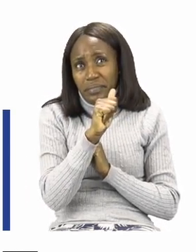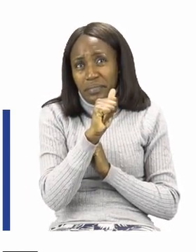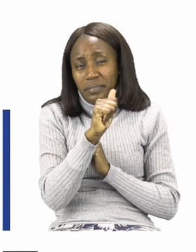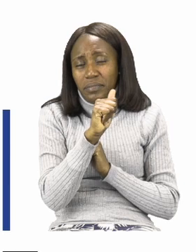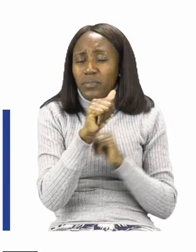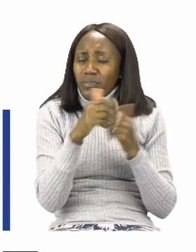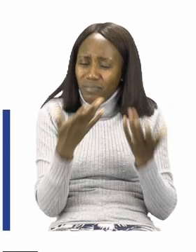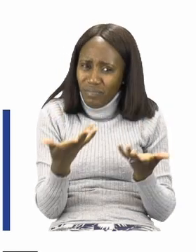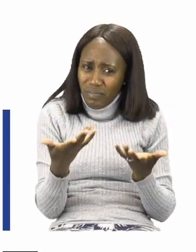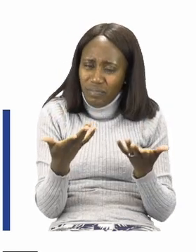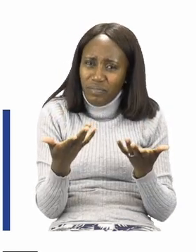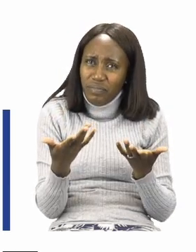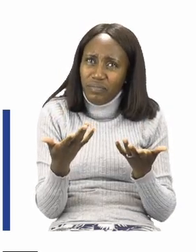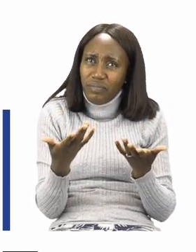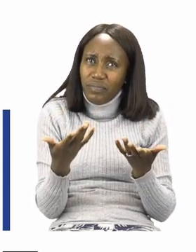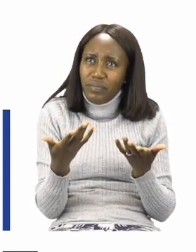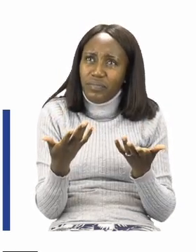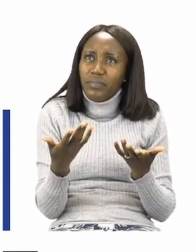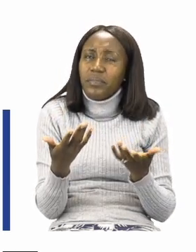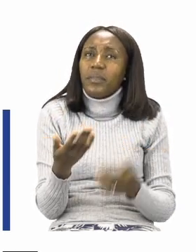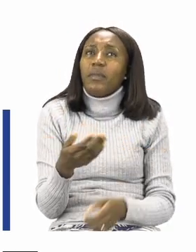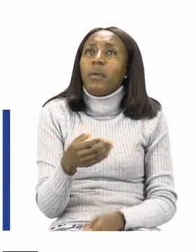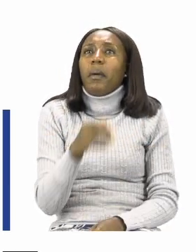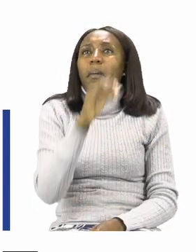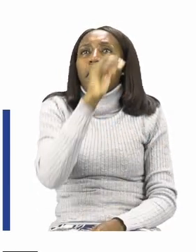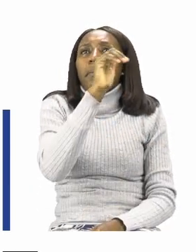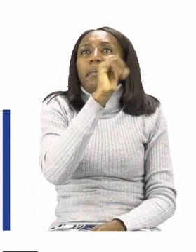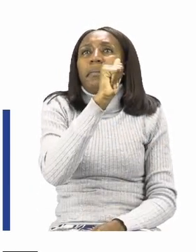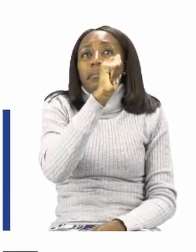bought a new dress.